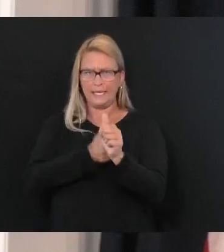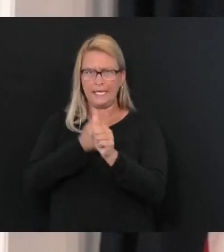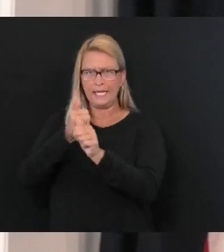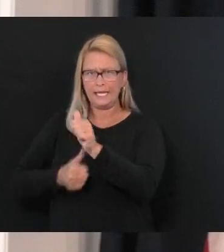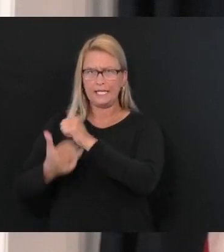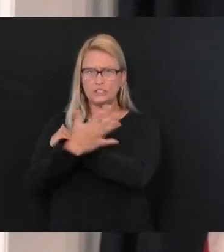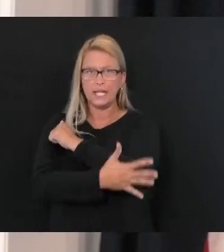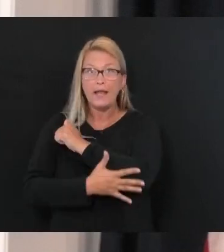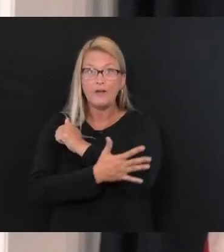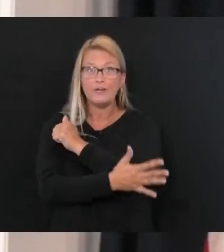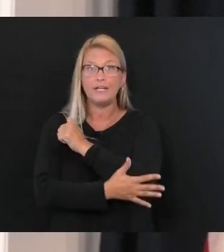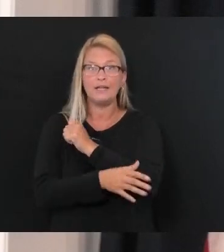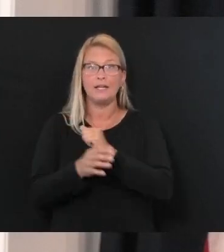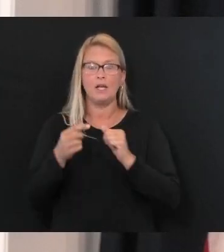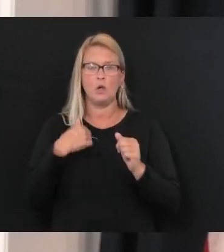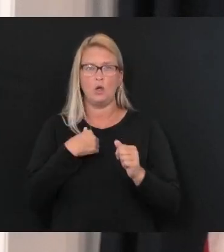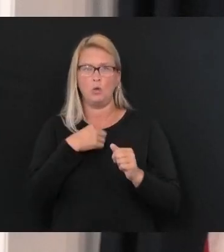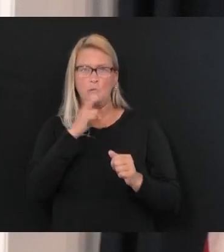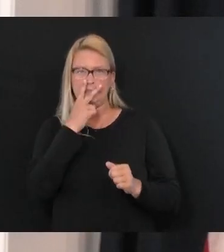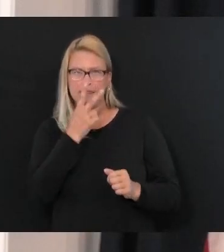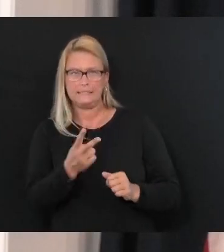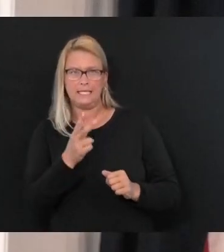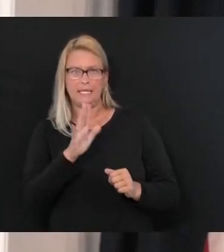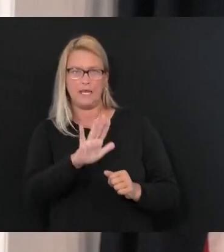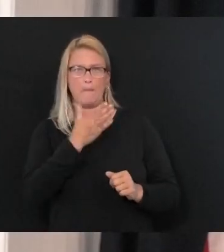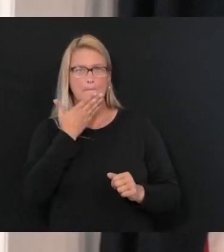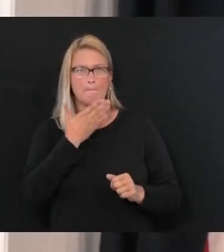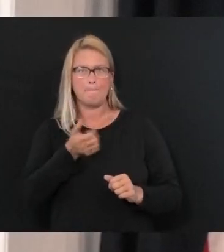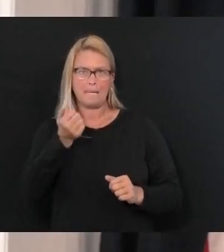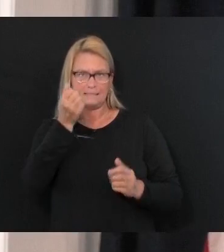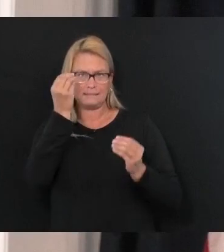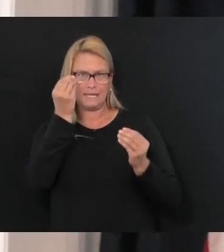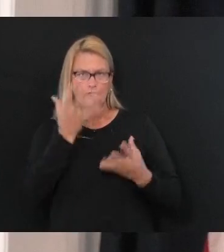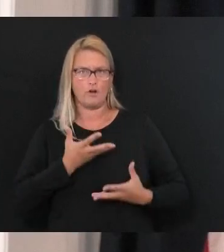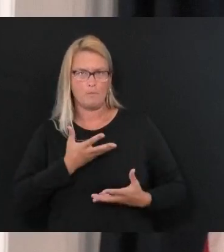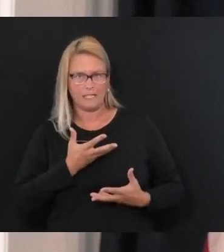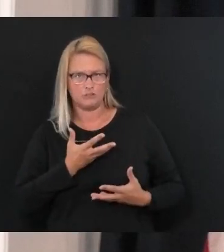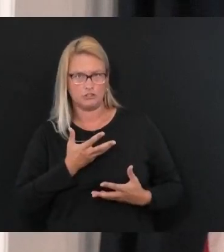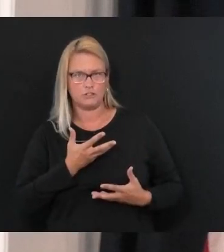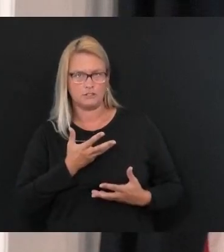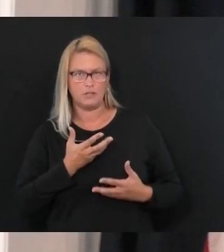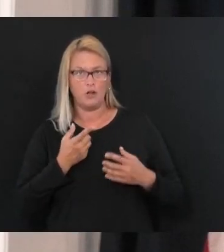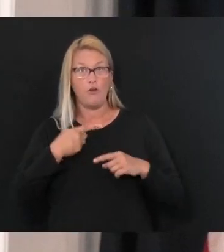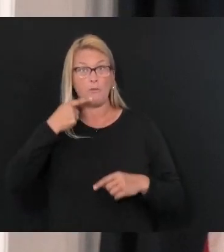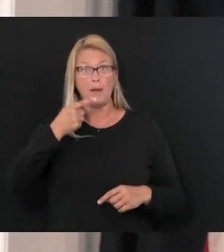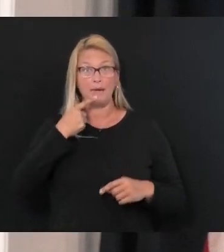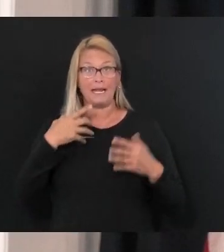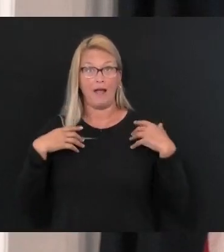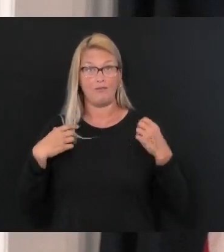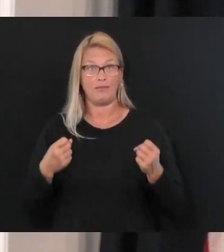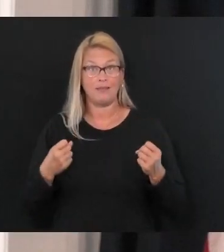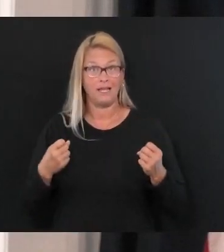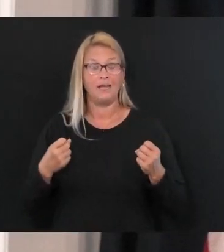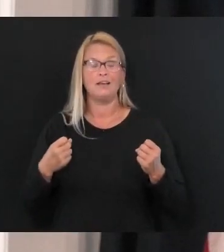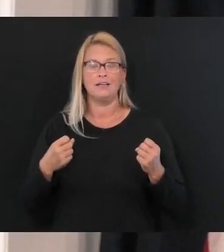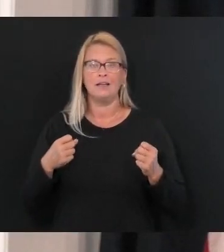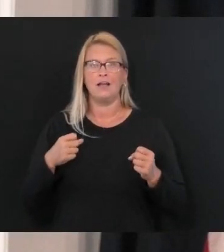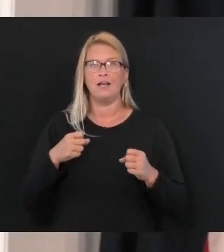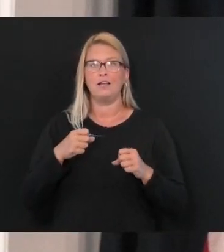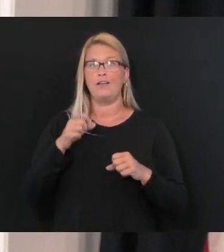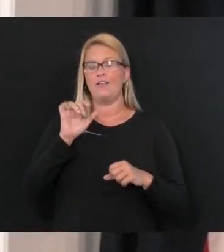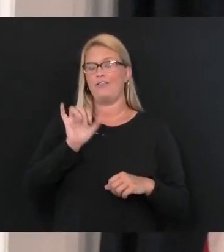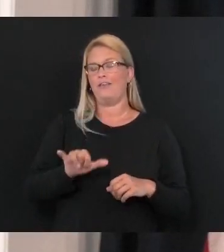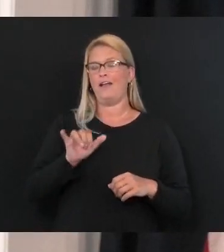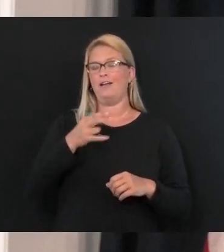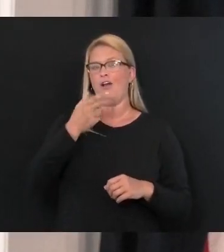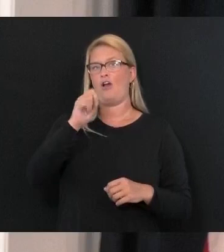the best information we have in public health, we know that this approach is what the Harvard